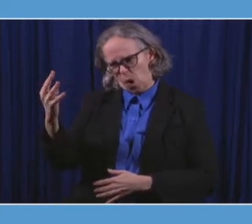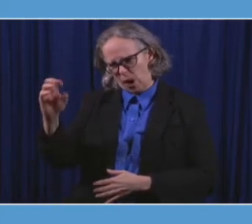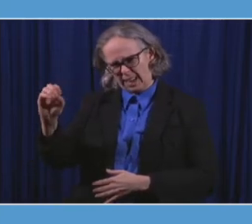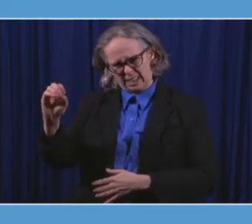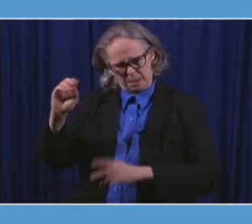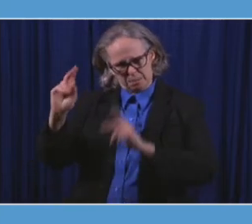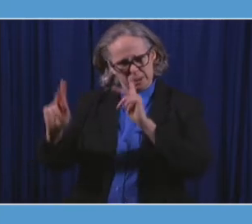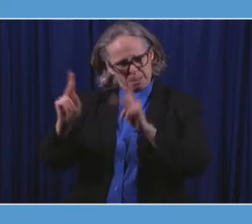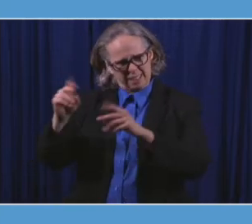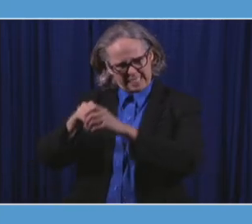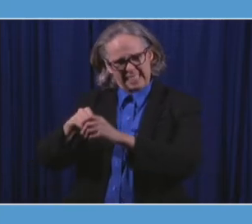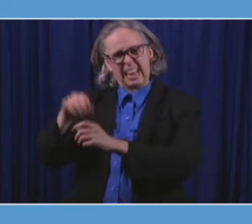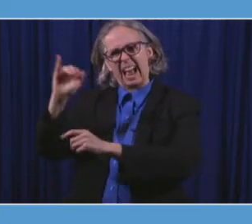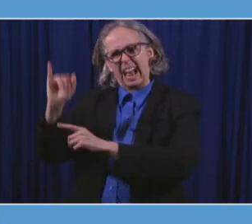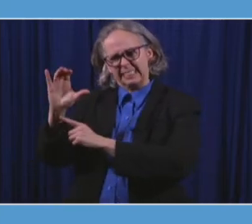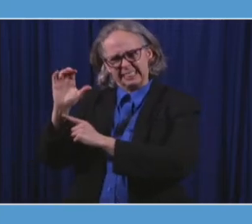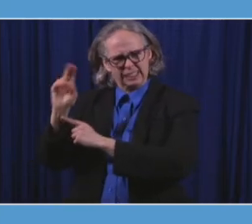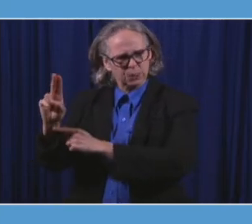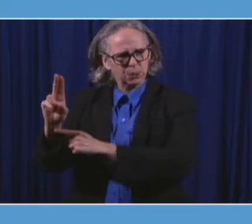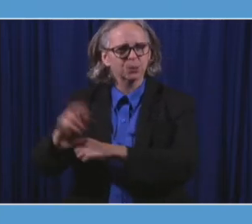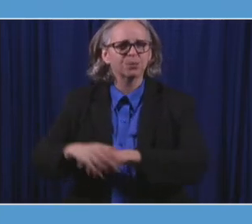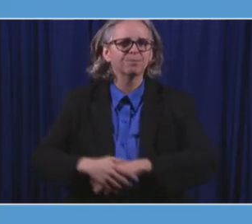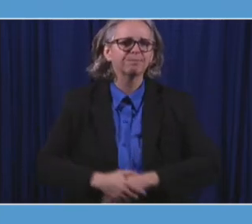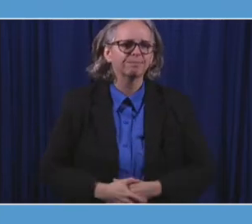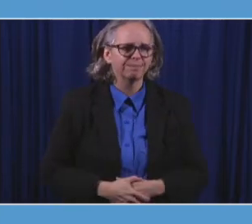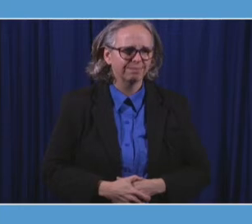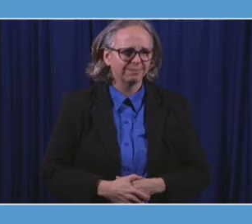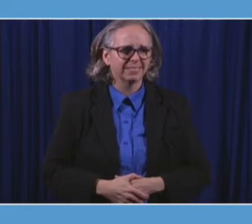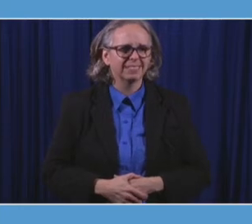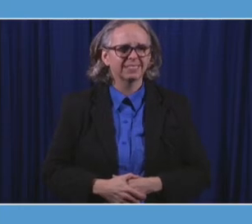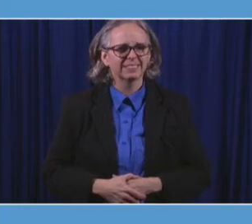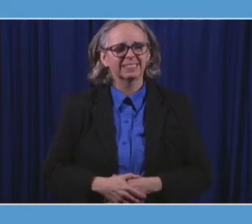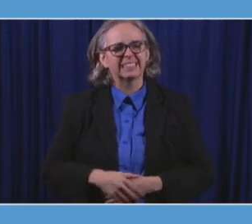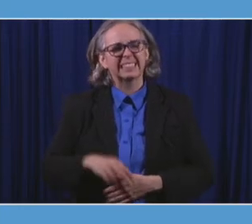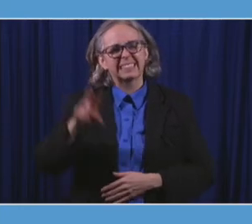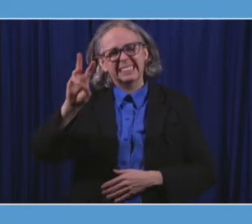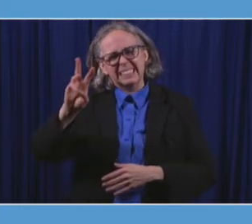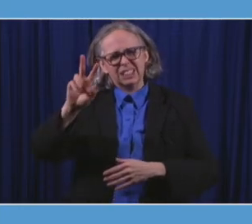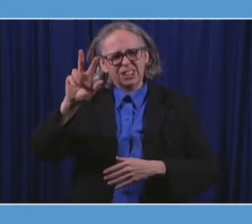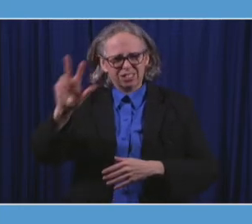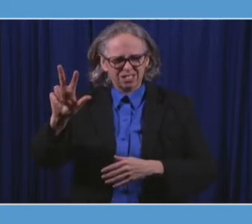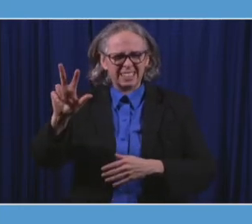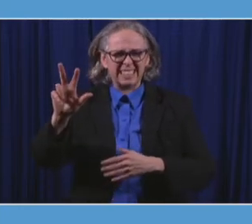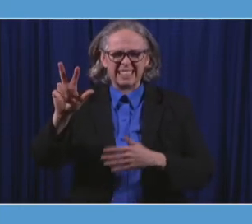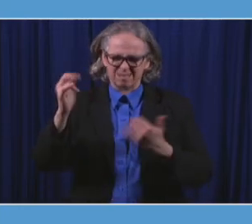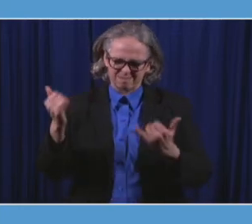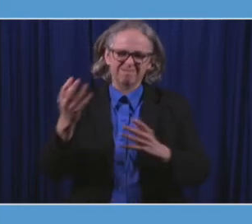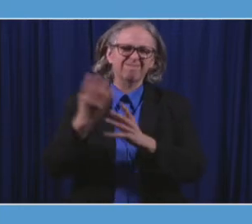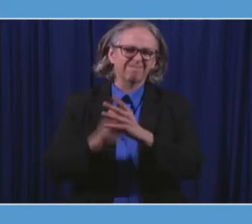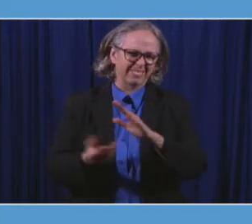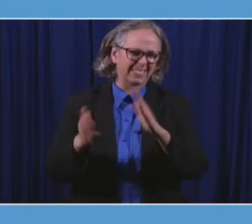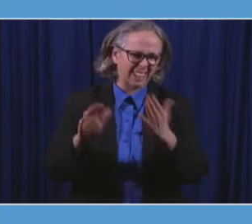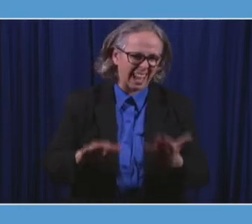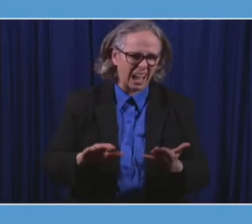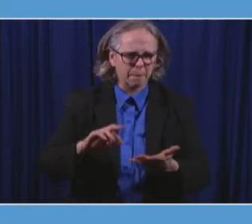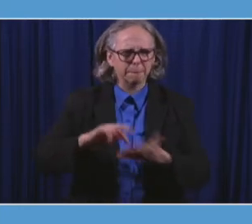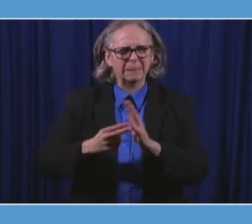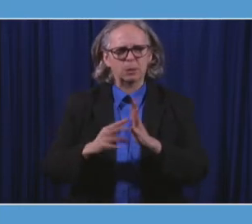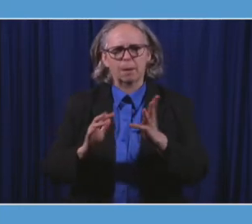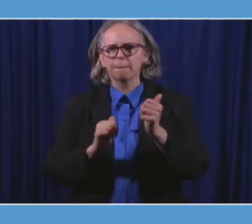7,000 deaths since the beginning of this pandemic, including the 63 deaths reported today. If you look